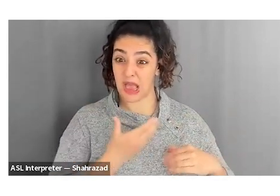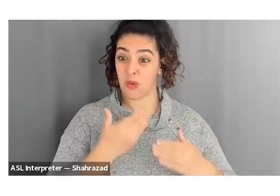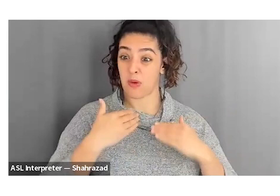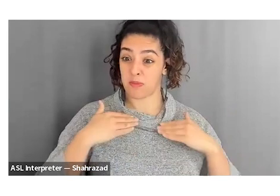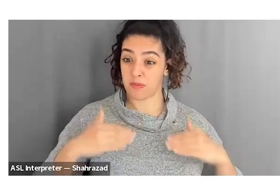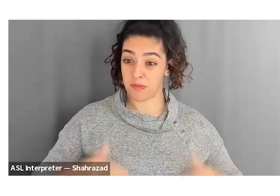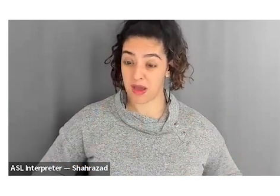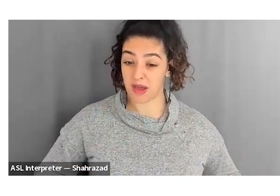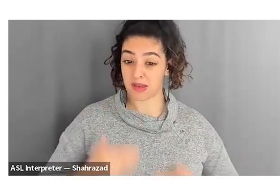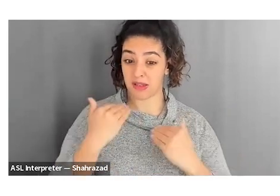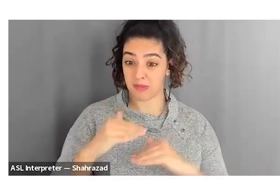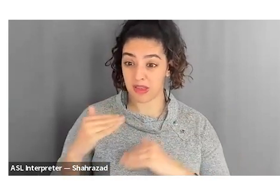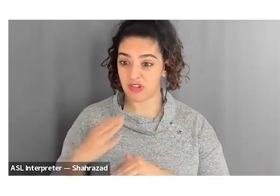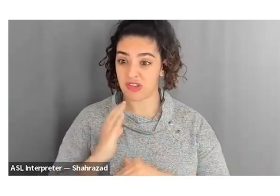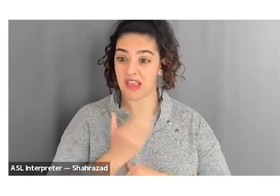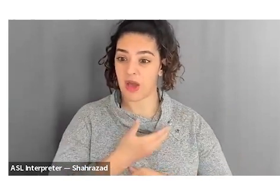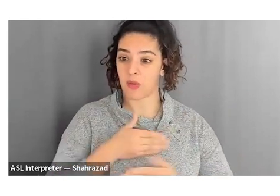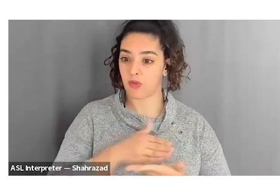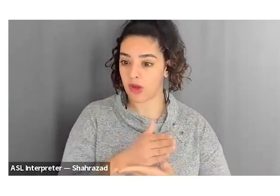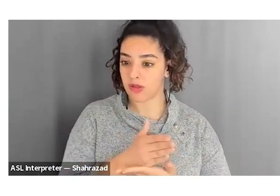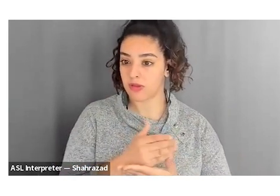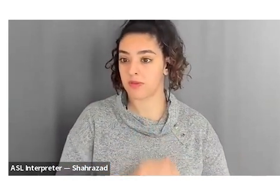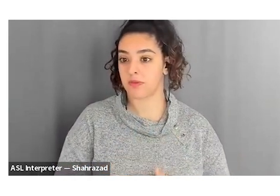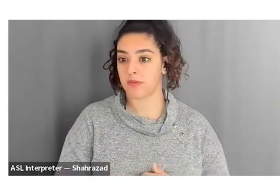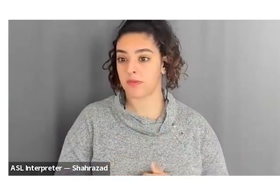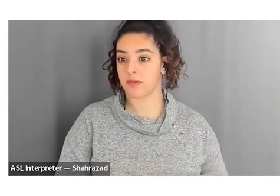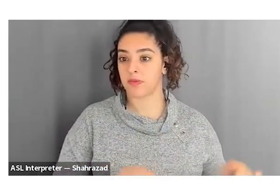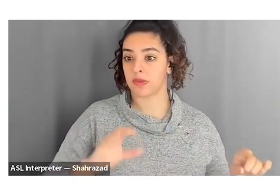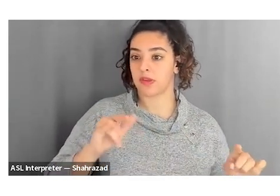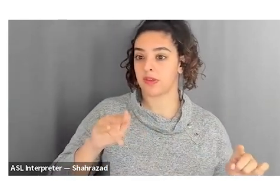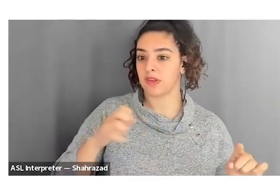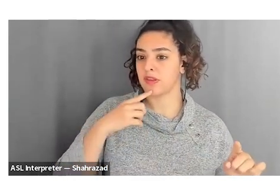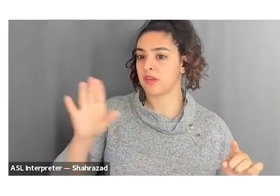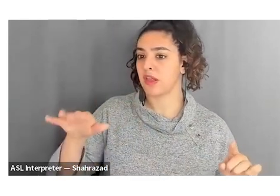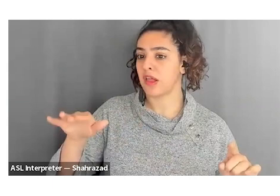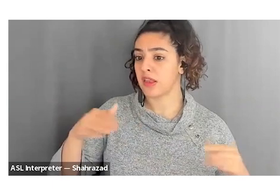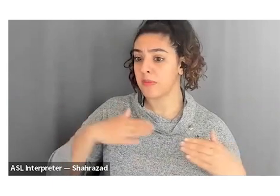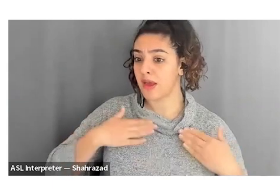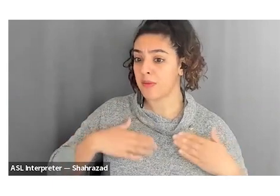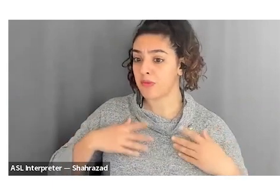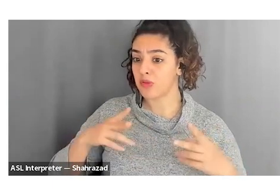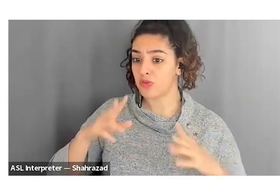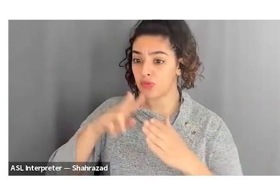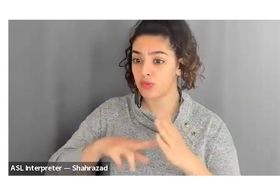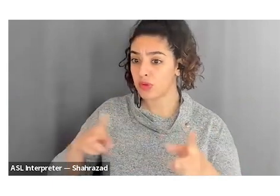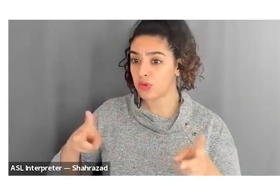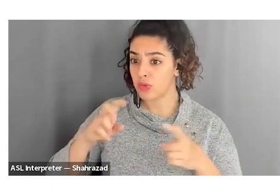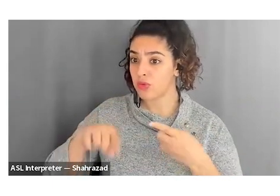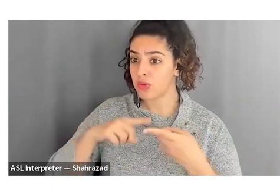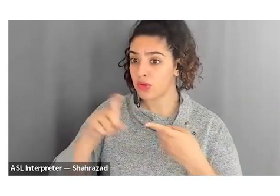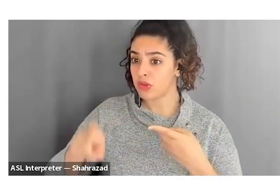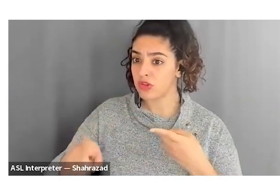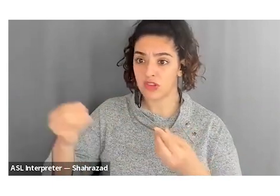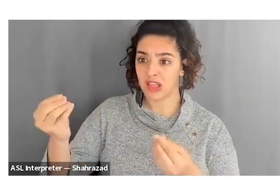important. Next slide, please. Sulaiman, it's Celine. I'm happy to read quotes for you whenever you need to. Just holler at